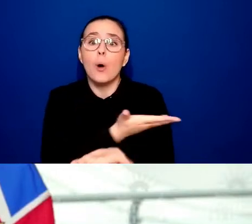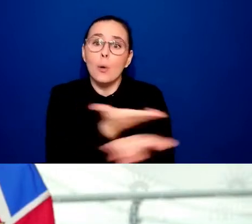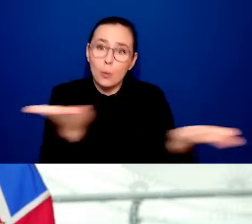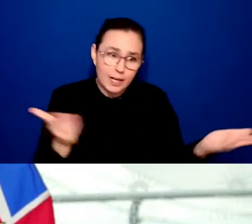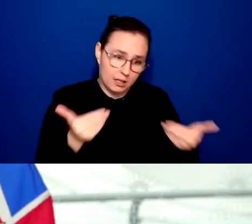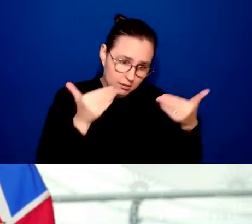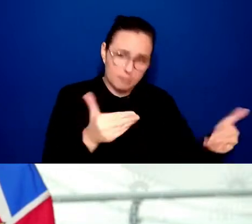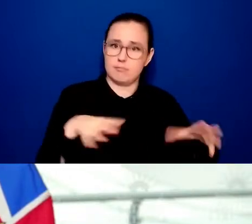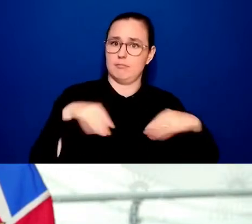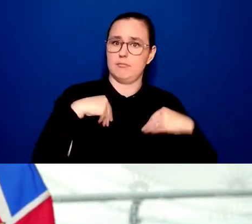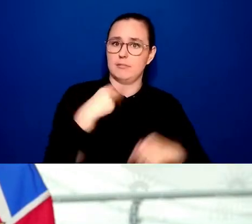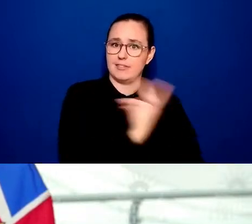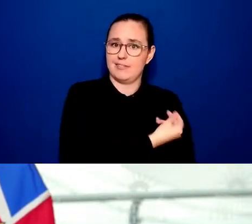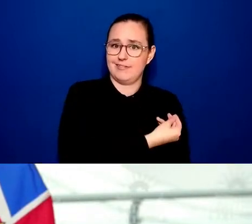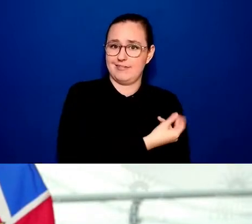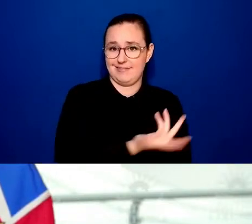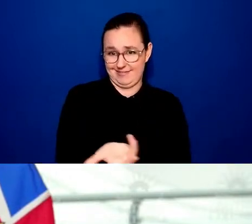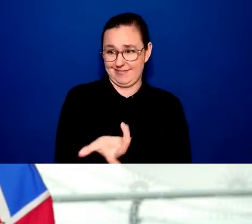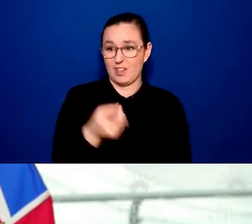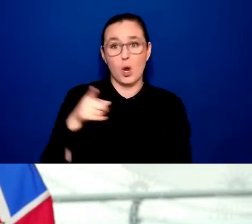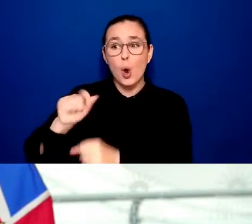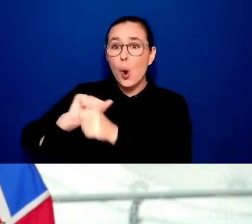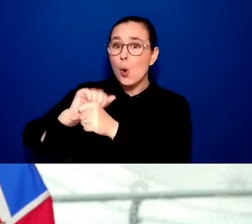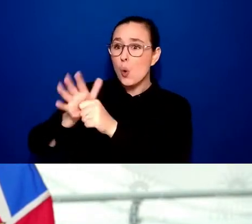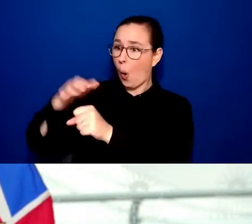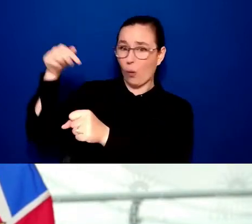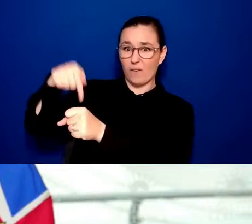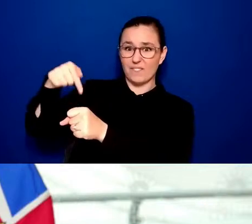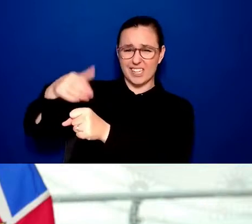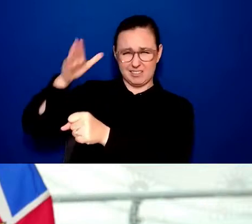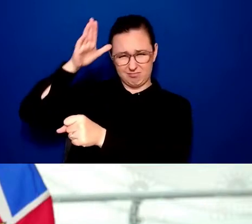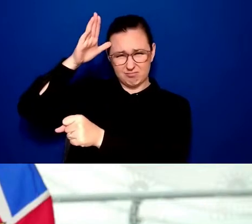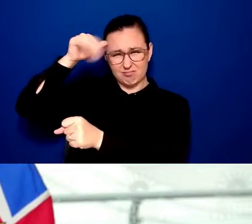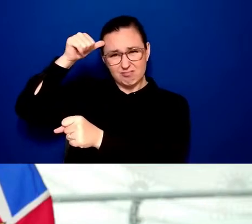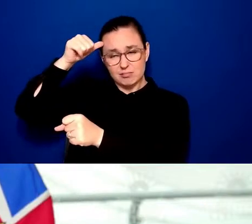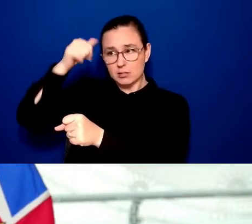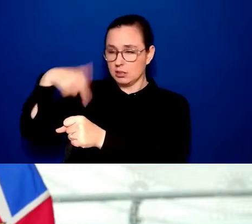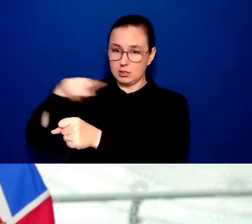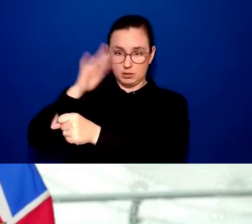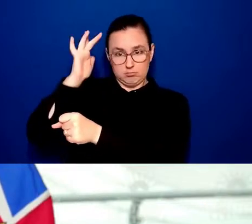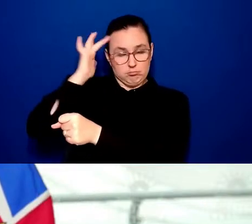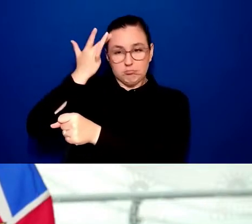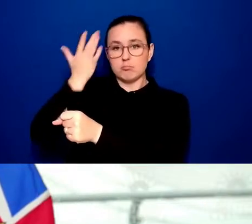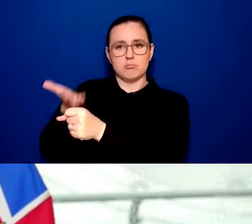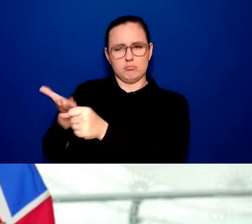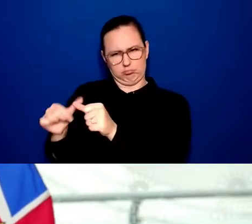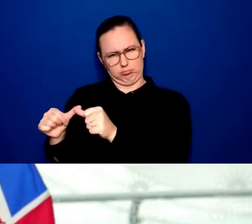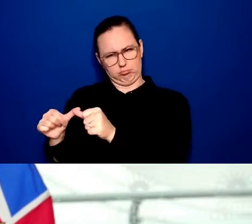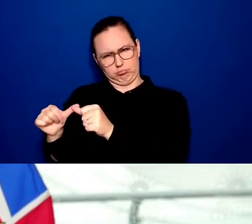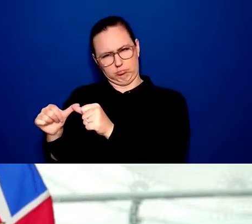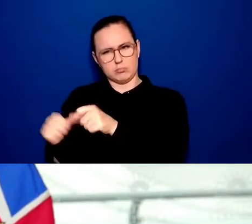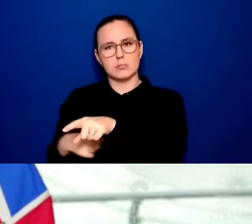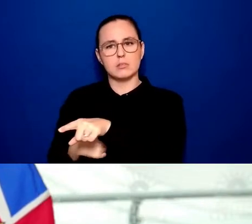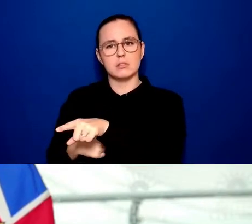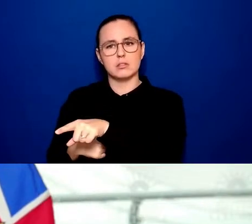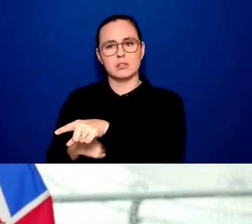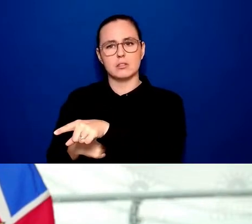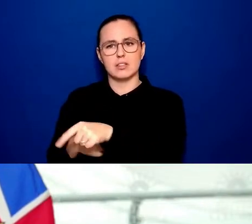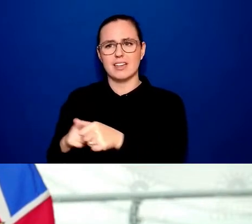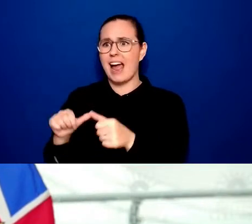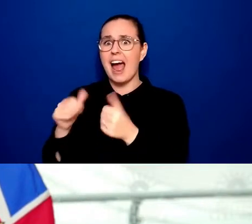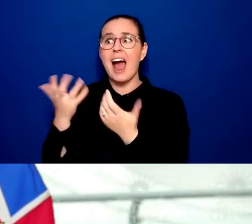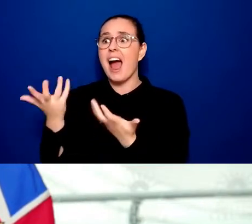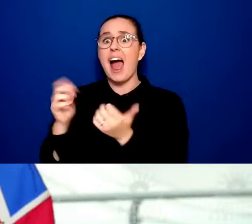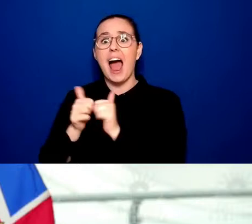The Delta variant is testing us all, and the impacts on our healthcare system, as I've reported here today, are significant. Pushing back